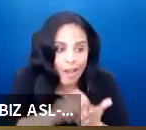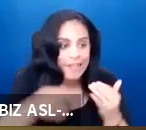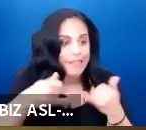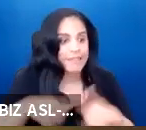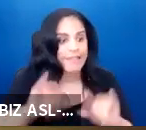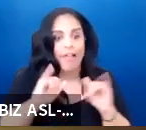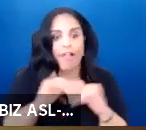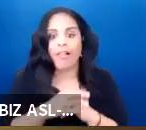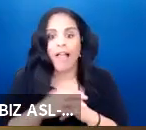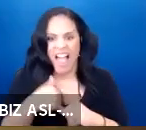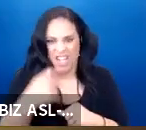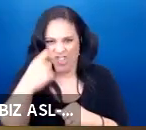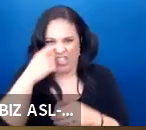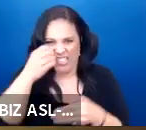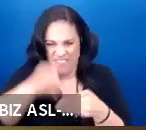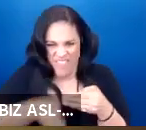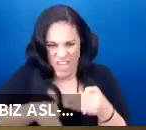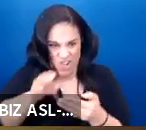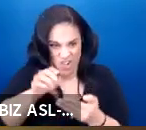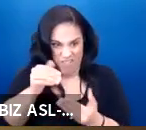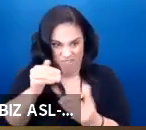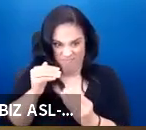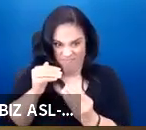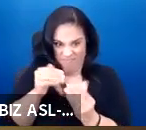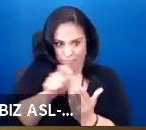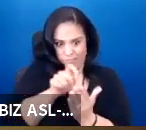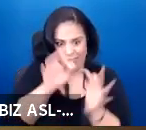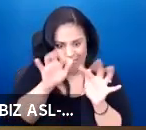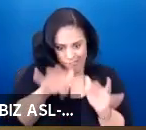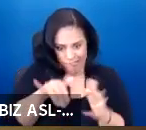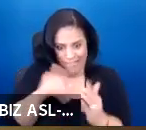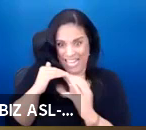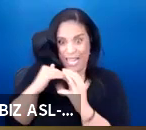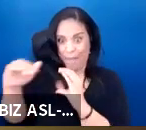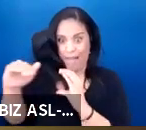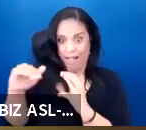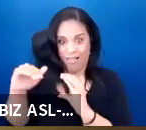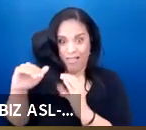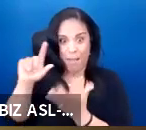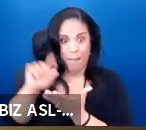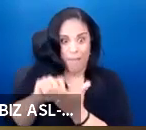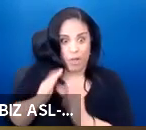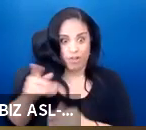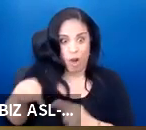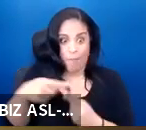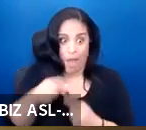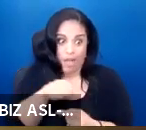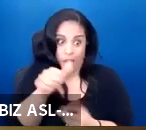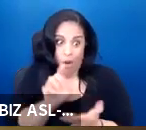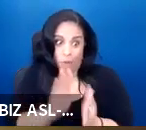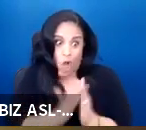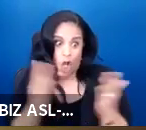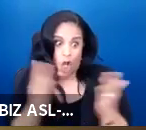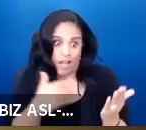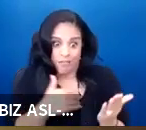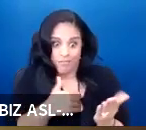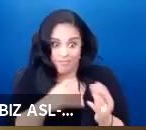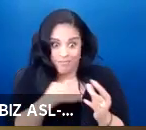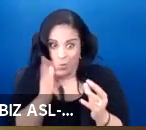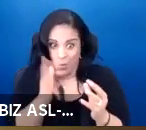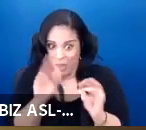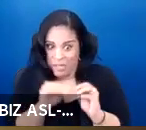I finished an email with my publisher about another book coming out. So, yes, you got, that's